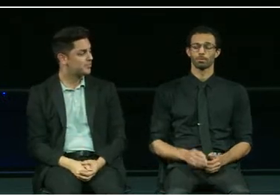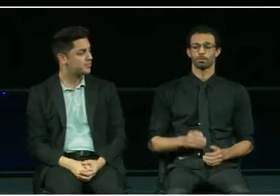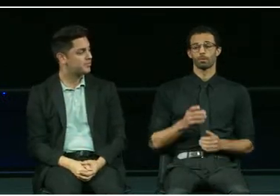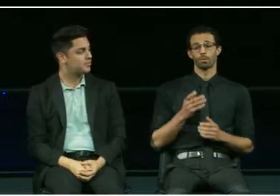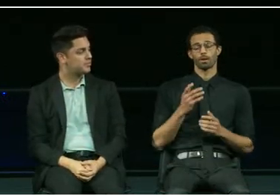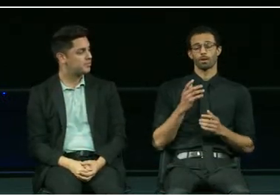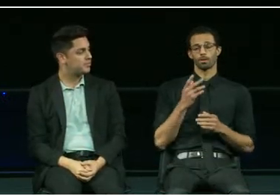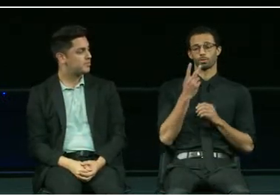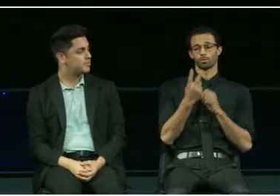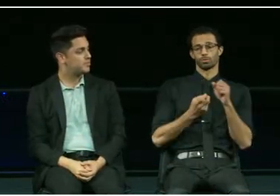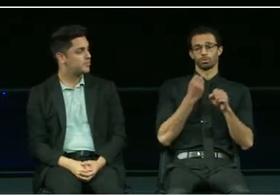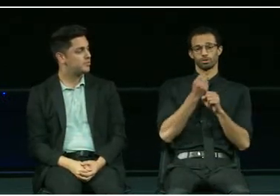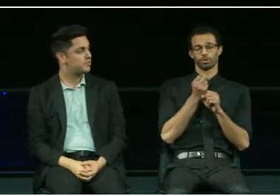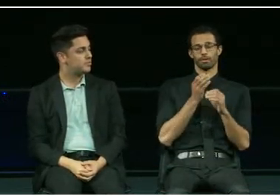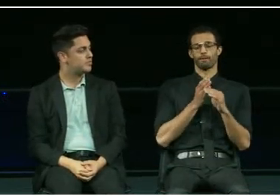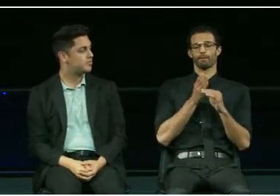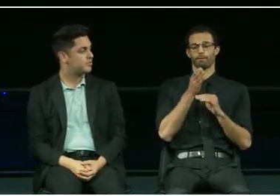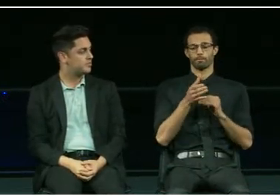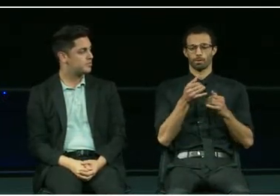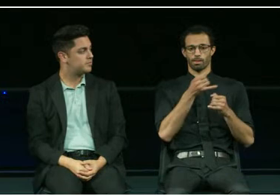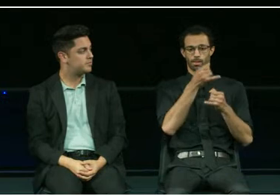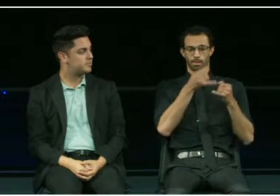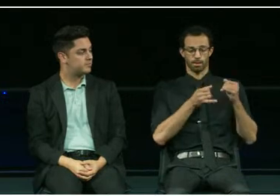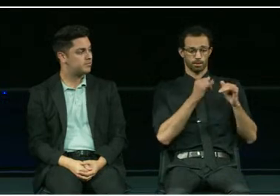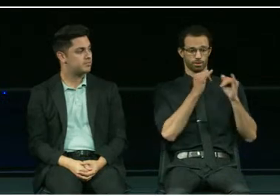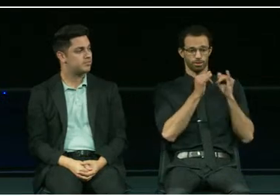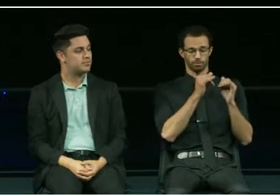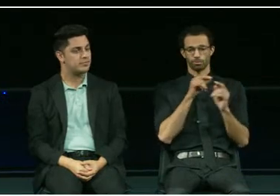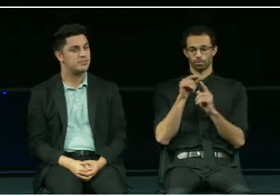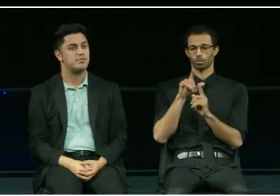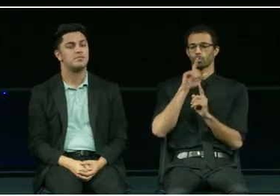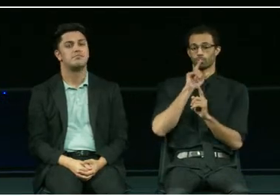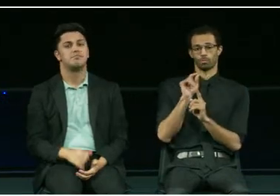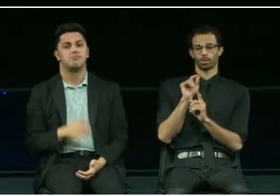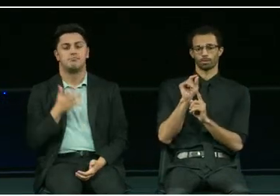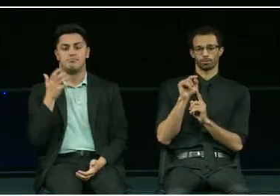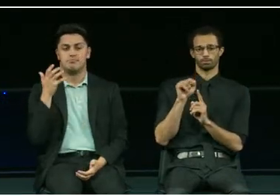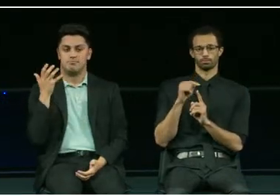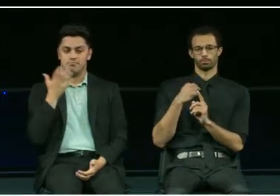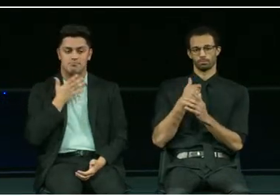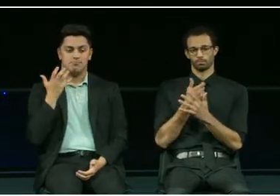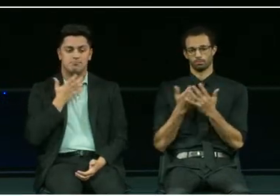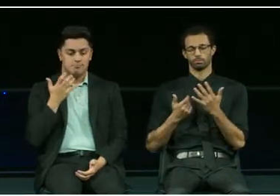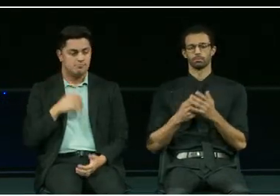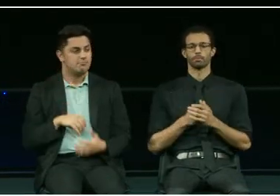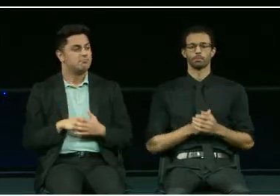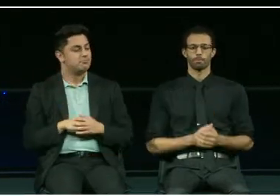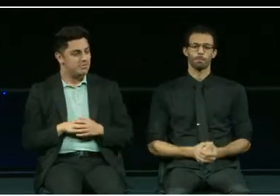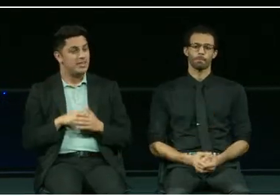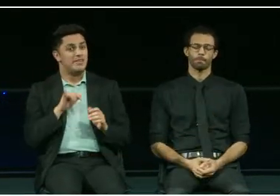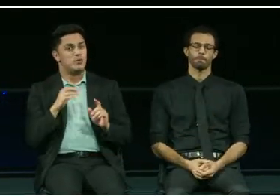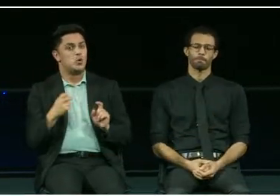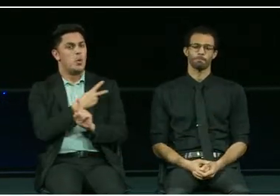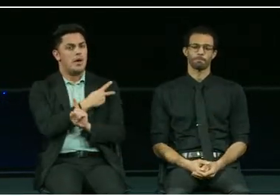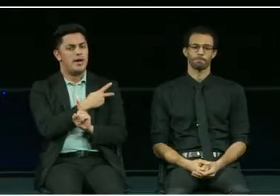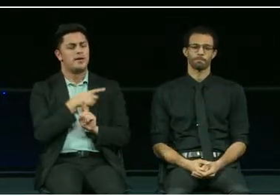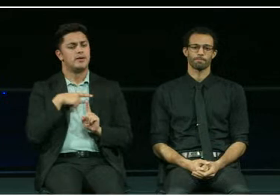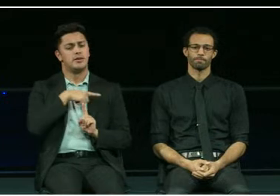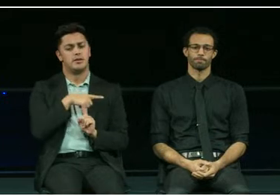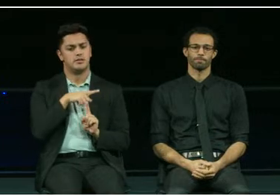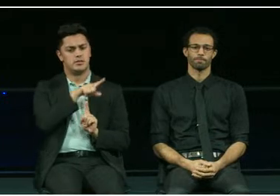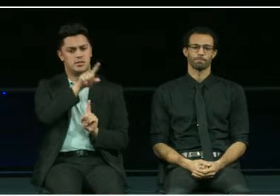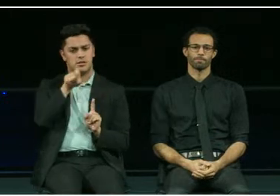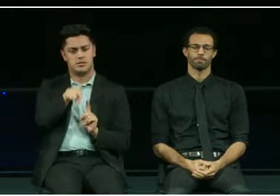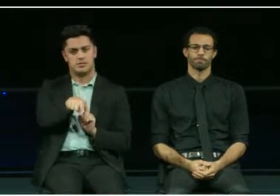after the last interview, till she was 20. Wow. And if you could go back, is there a